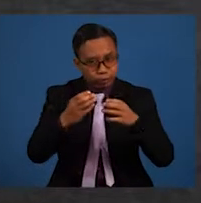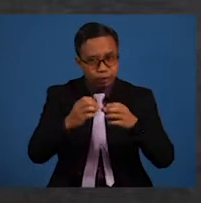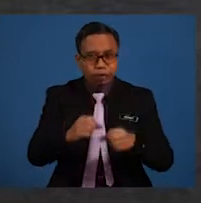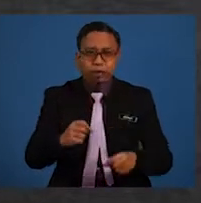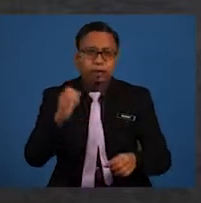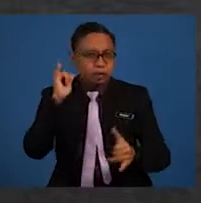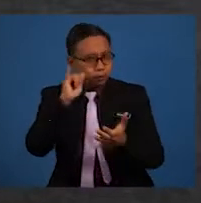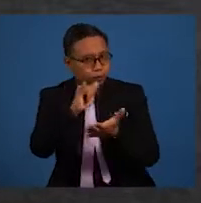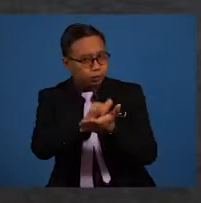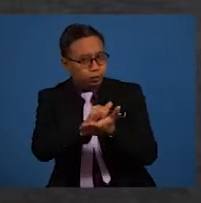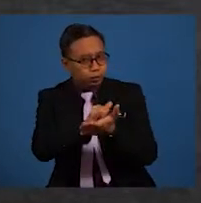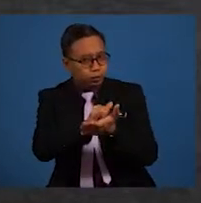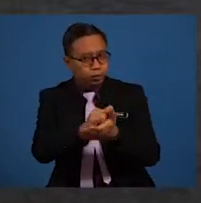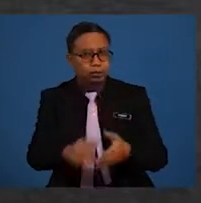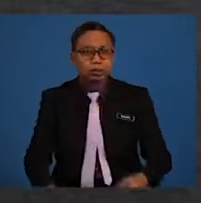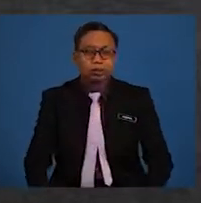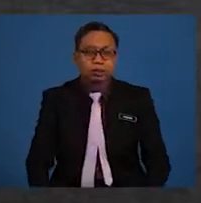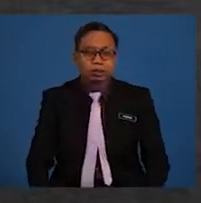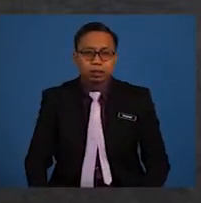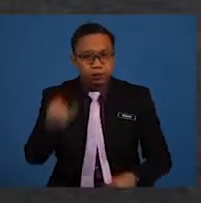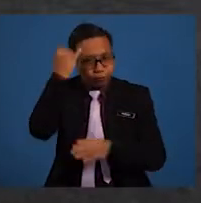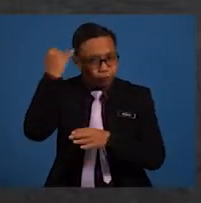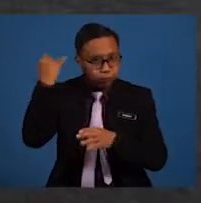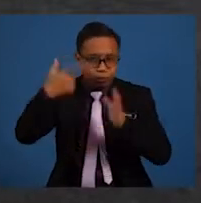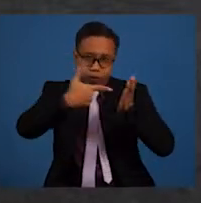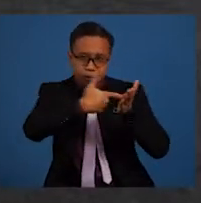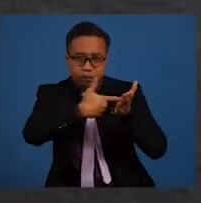emphasize supplemental information.